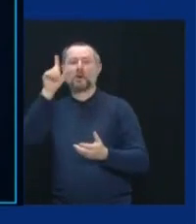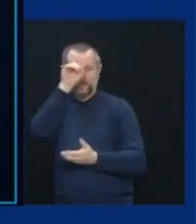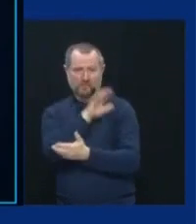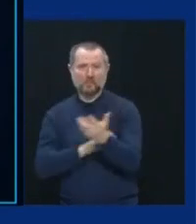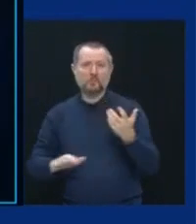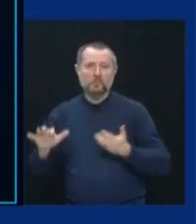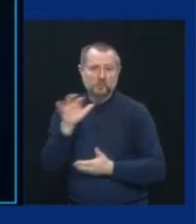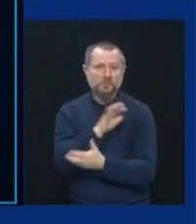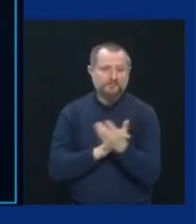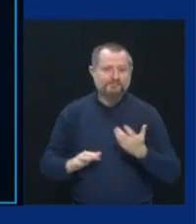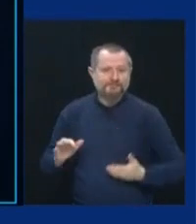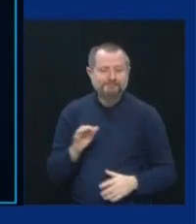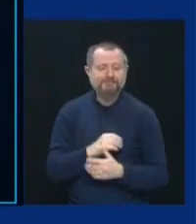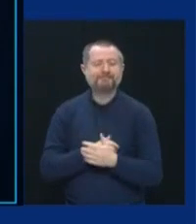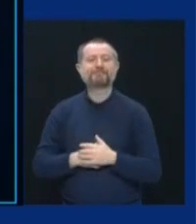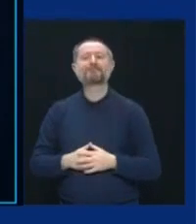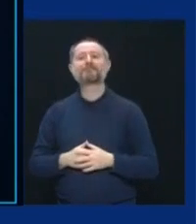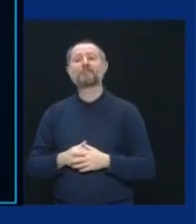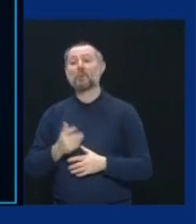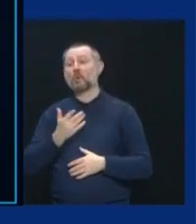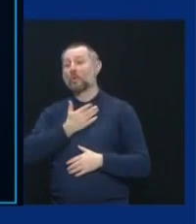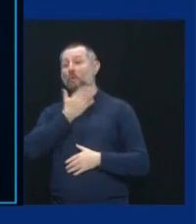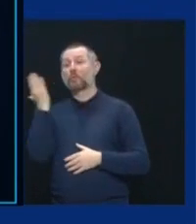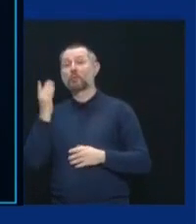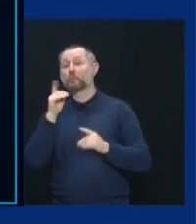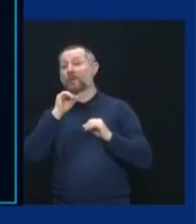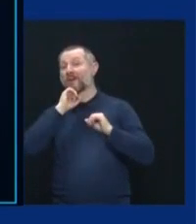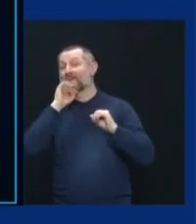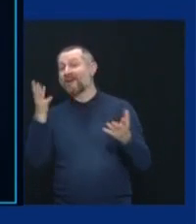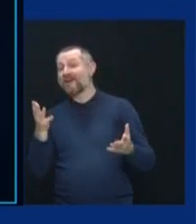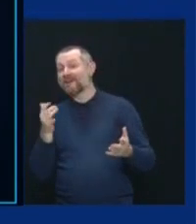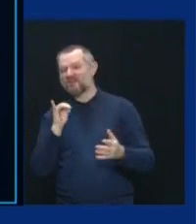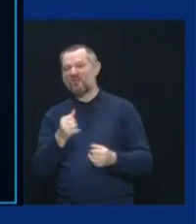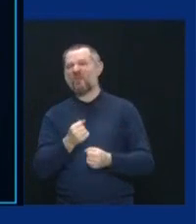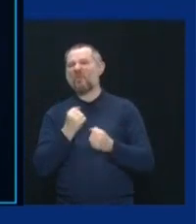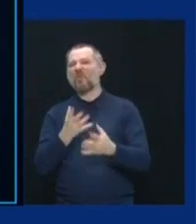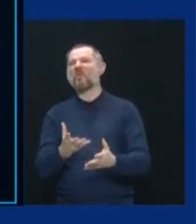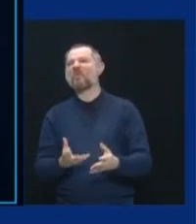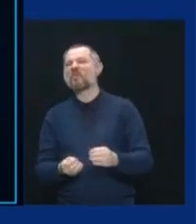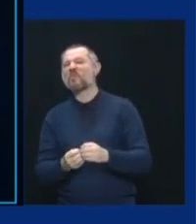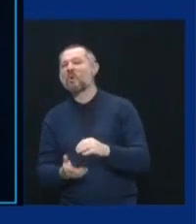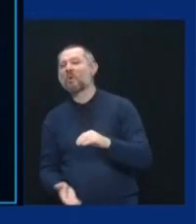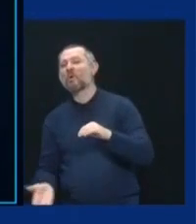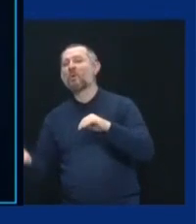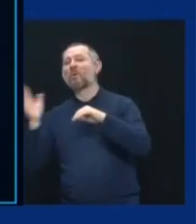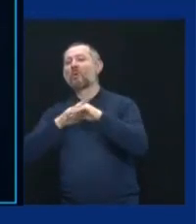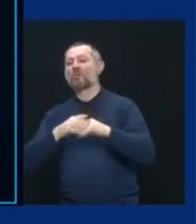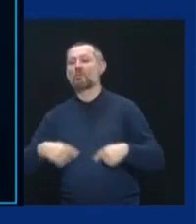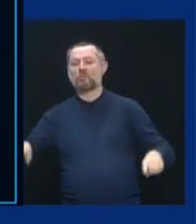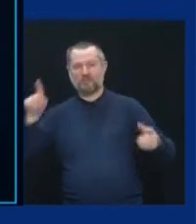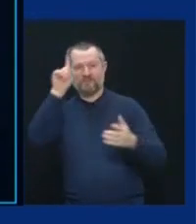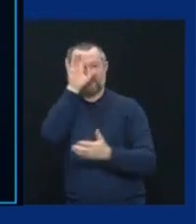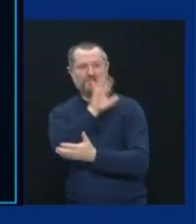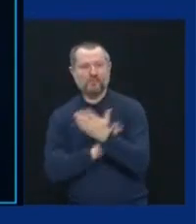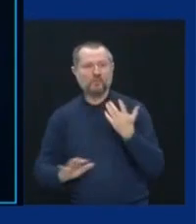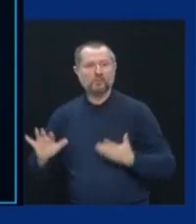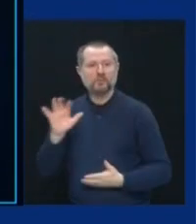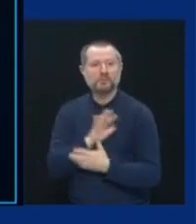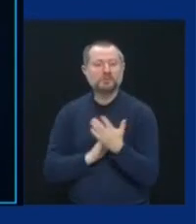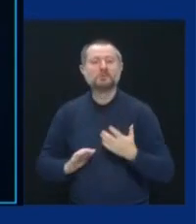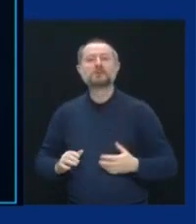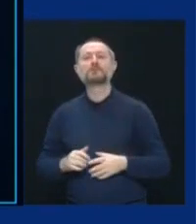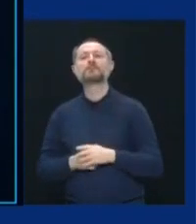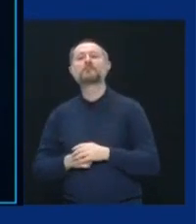Nature abhors a vacuum. So does the political system. You